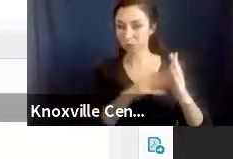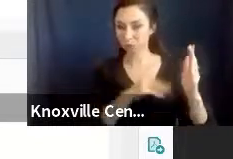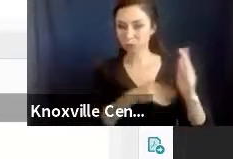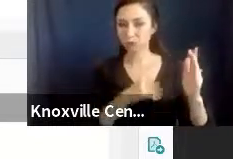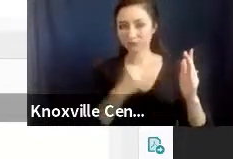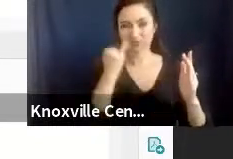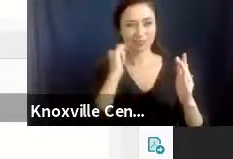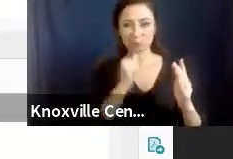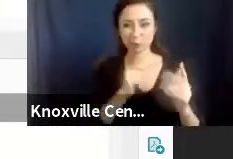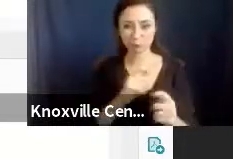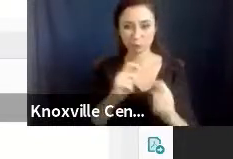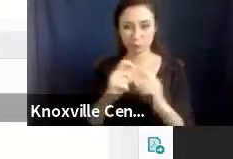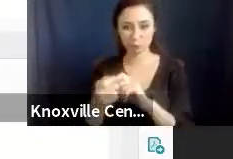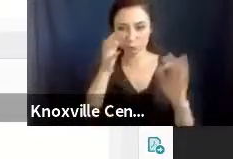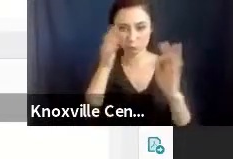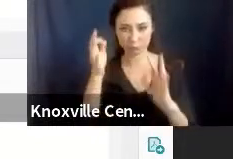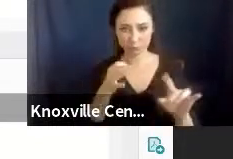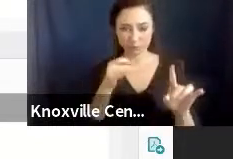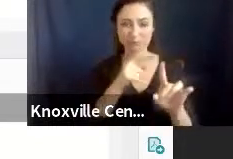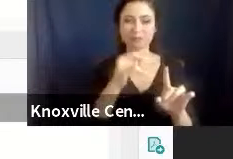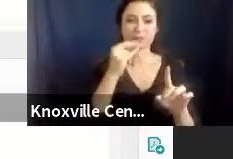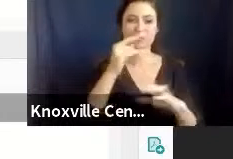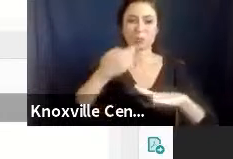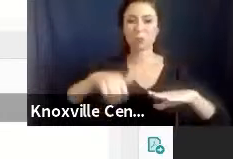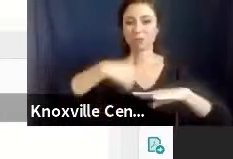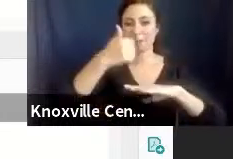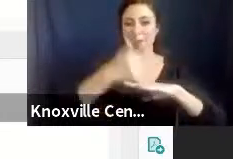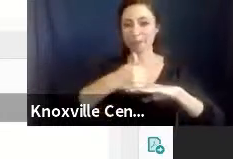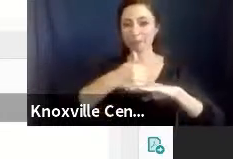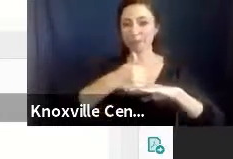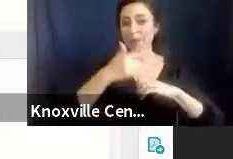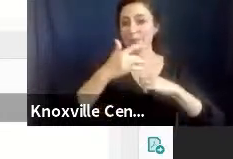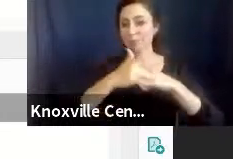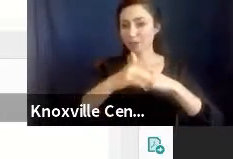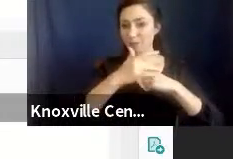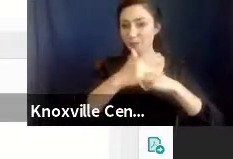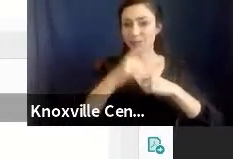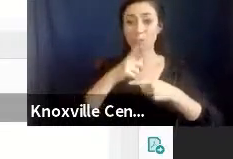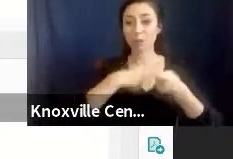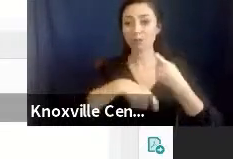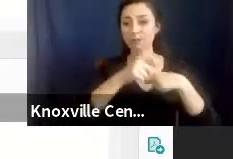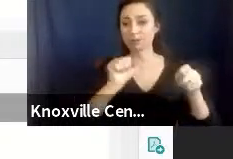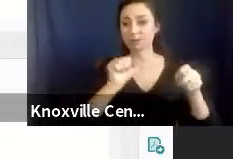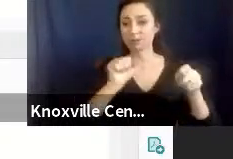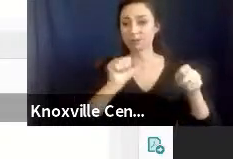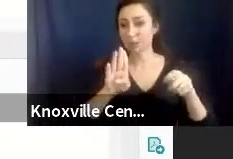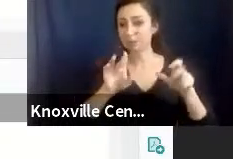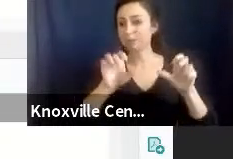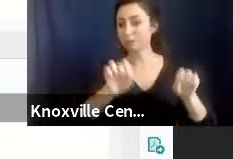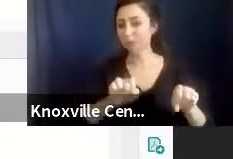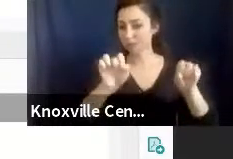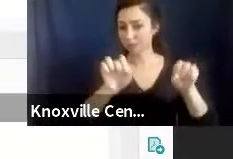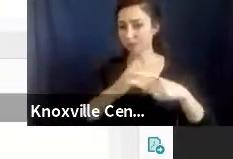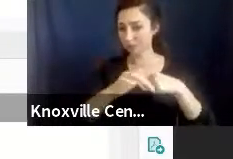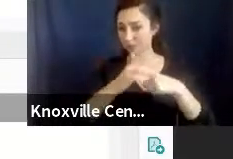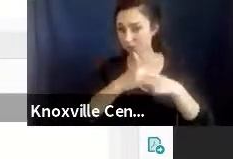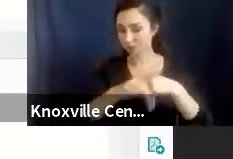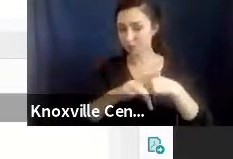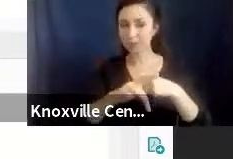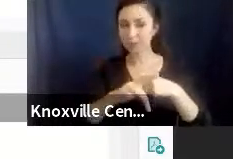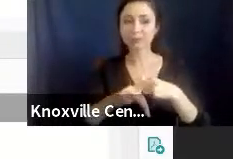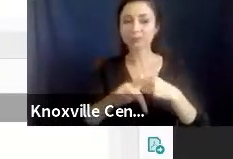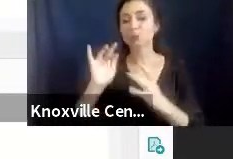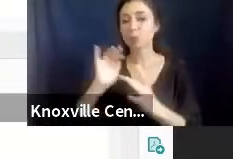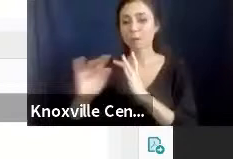was based on the district's metric of substitute availability. And so the online learning has been implemented in order to ensure